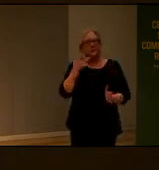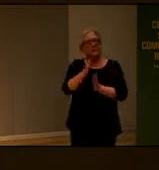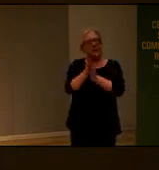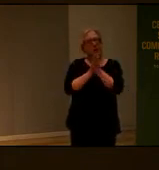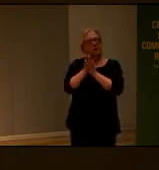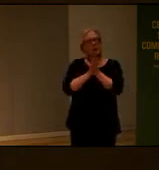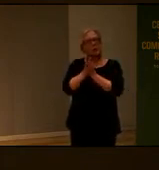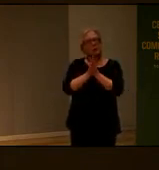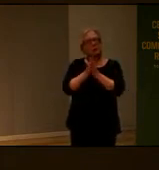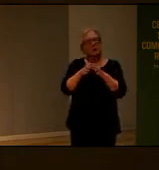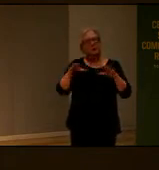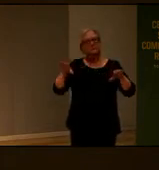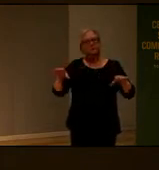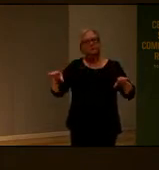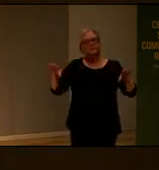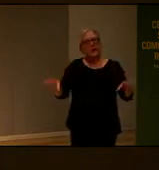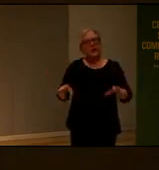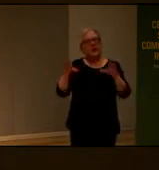also should be